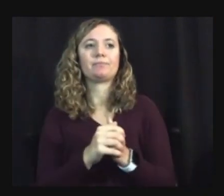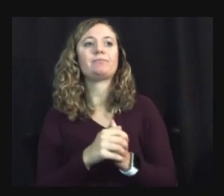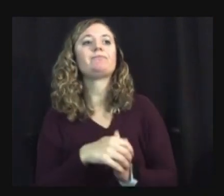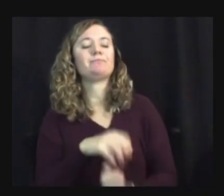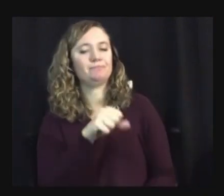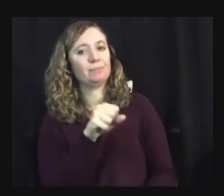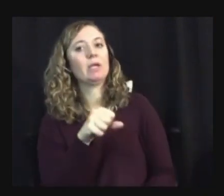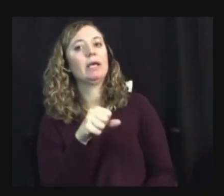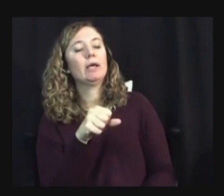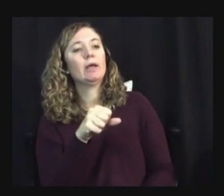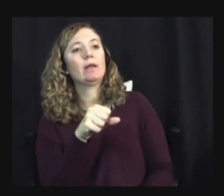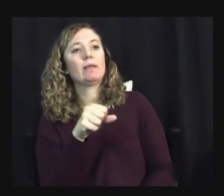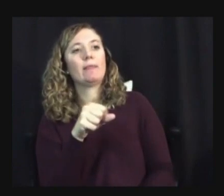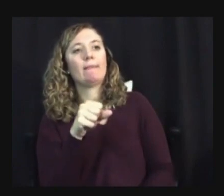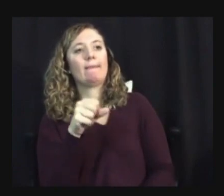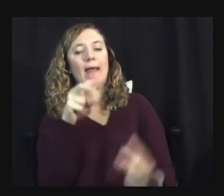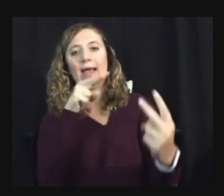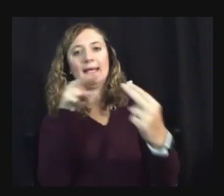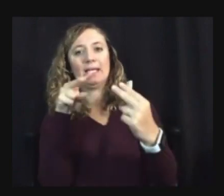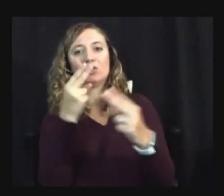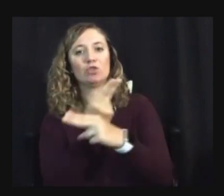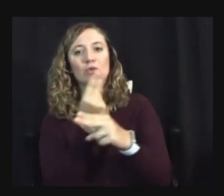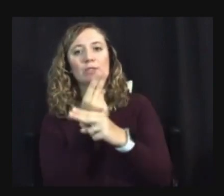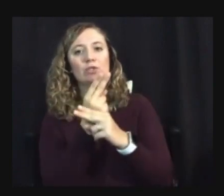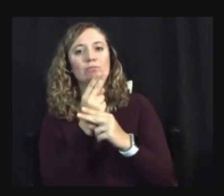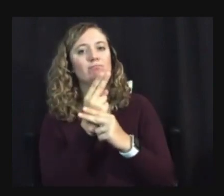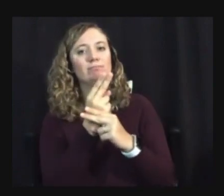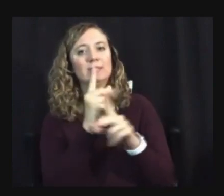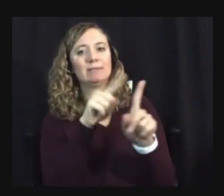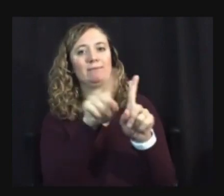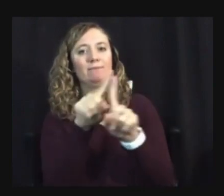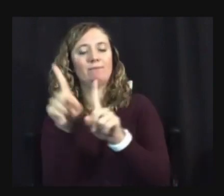gaze use really different.